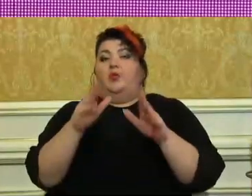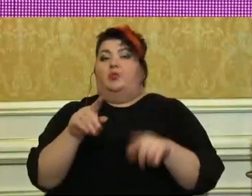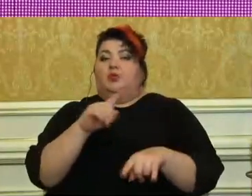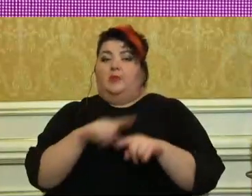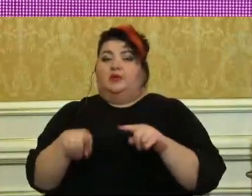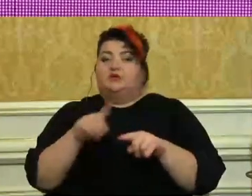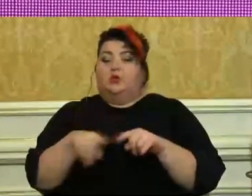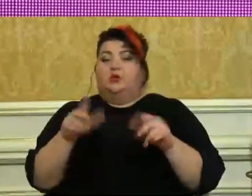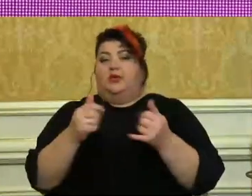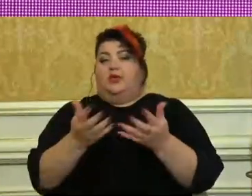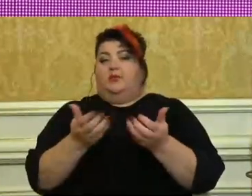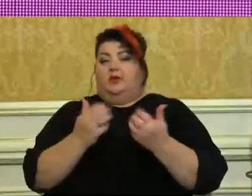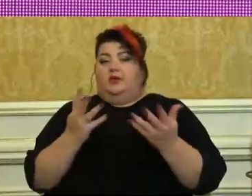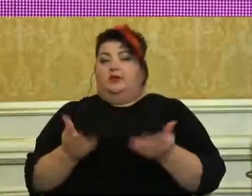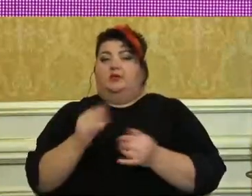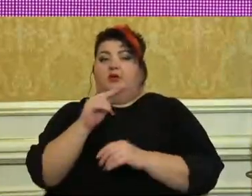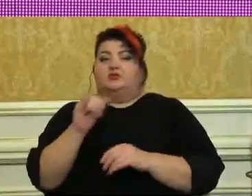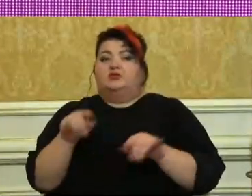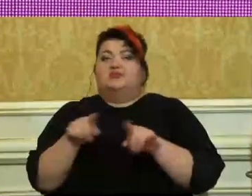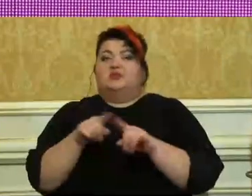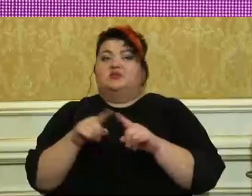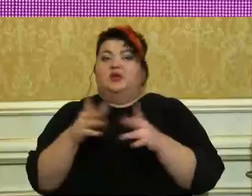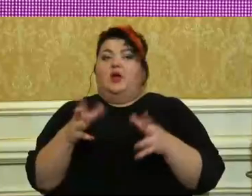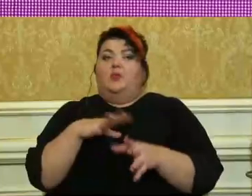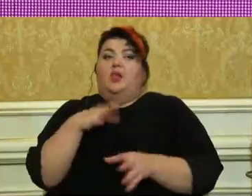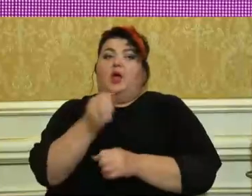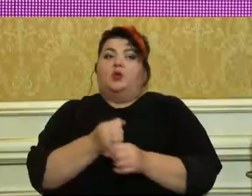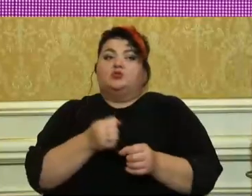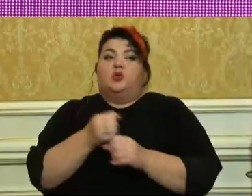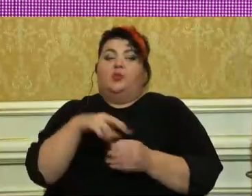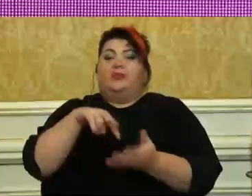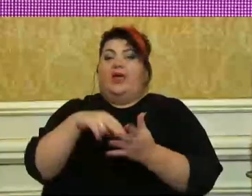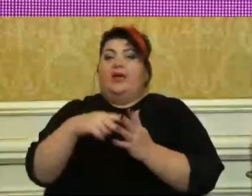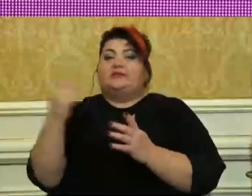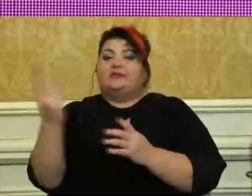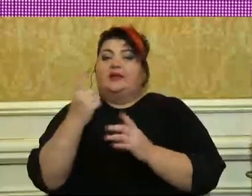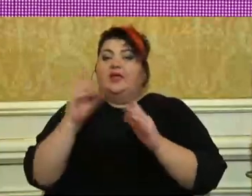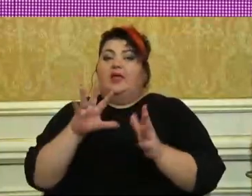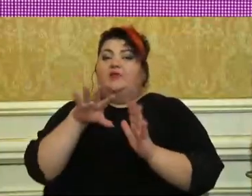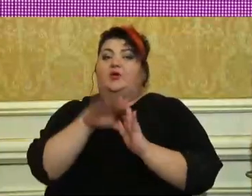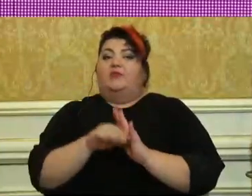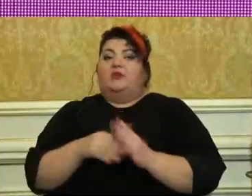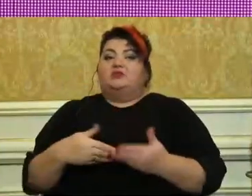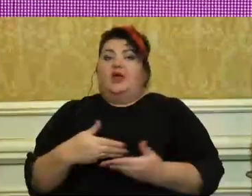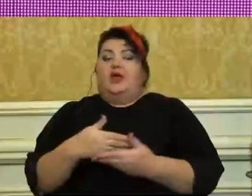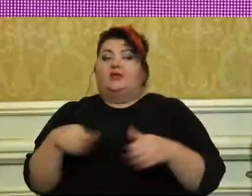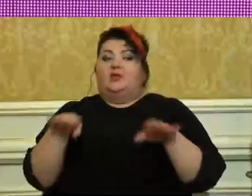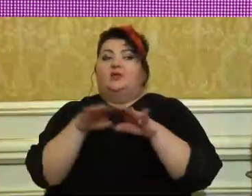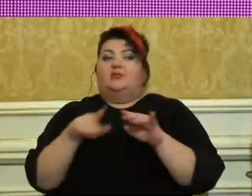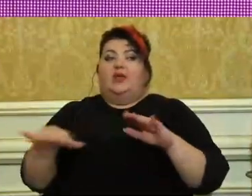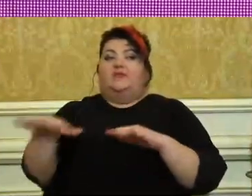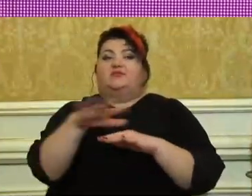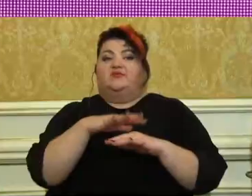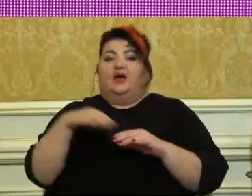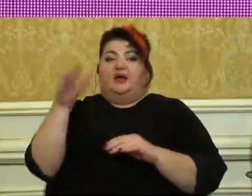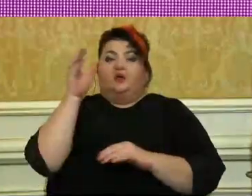of Ministers. Is it the process to faster this process to promote the gender